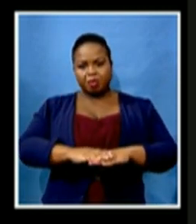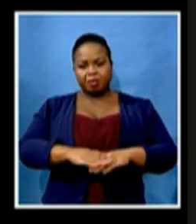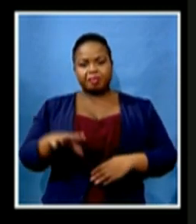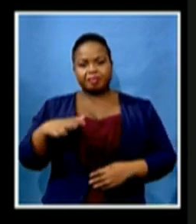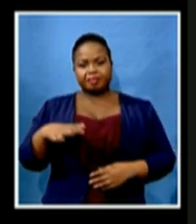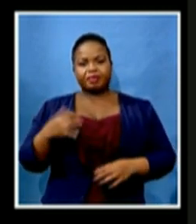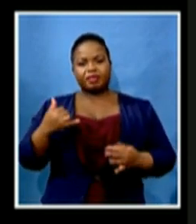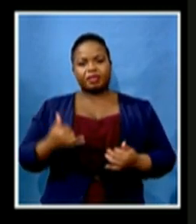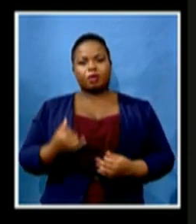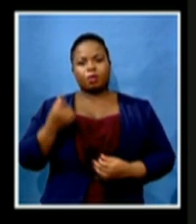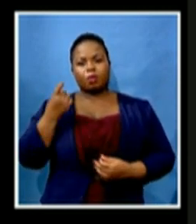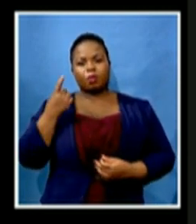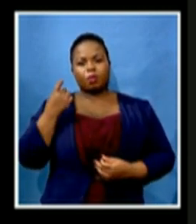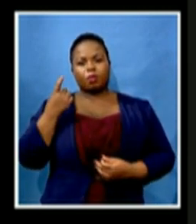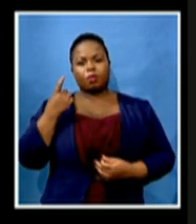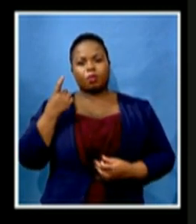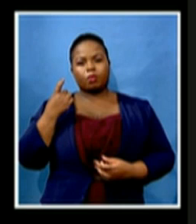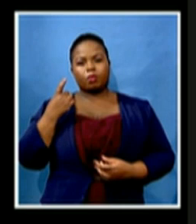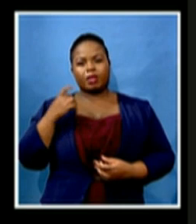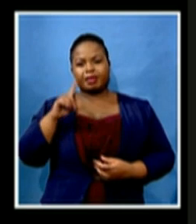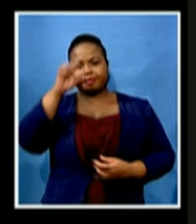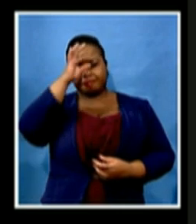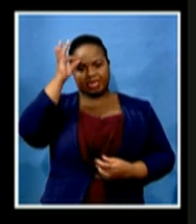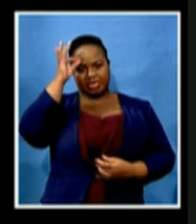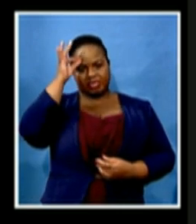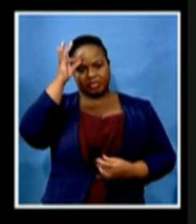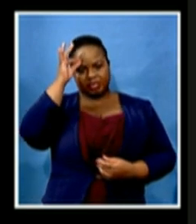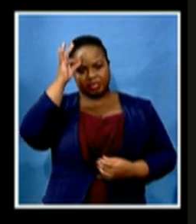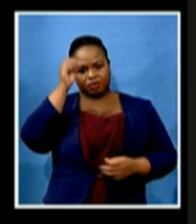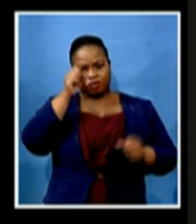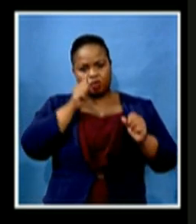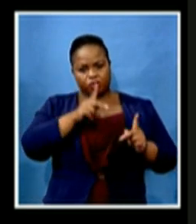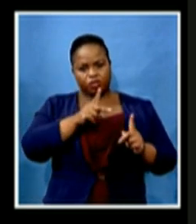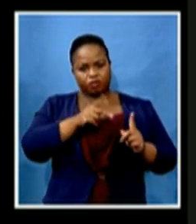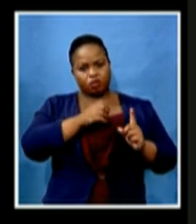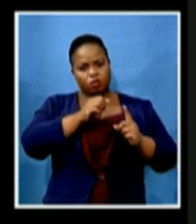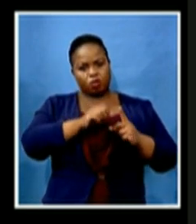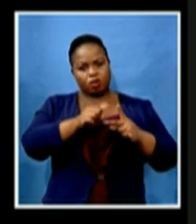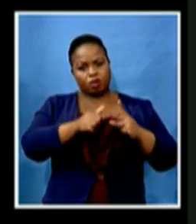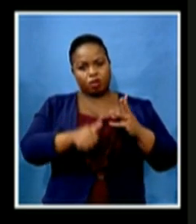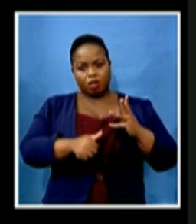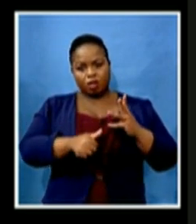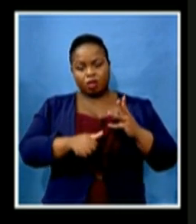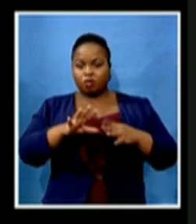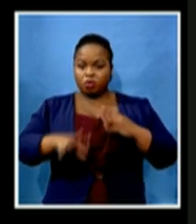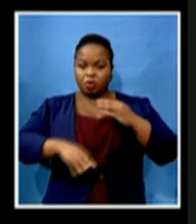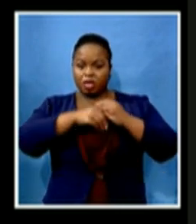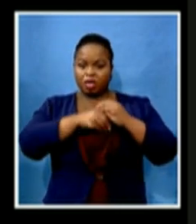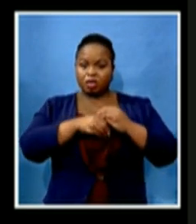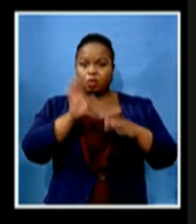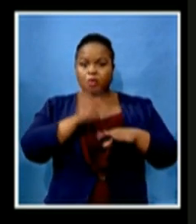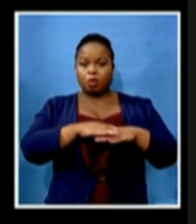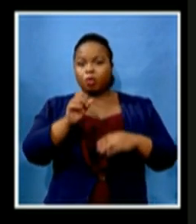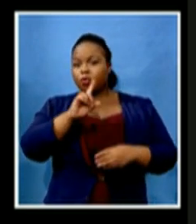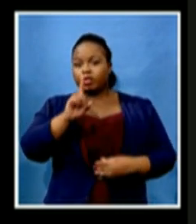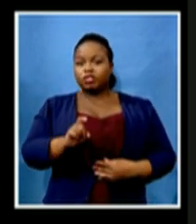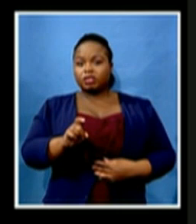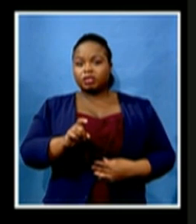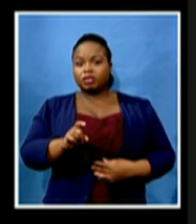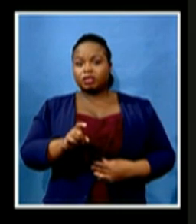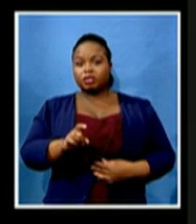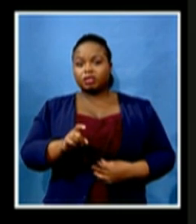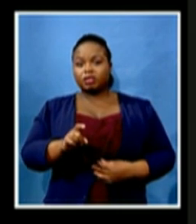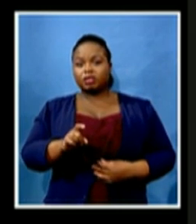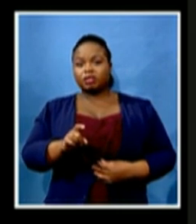of opportunity for any further questions. If you would like to ask another question, if you have already, now's your chance. Otherwise, if there are no